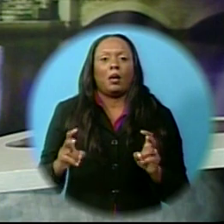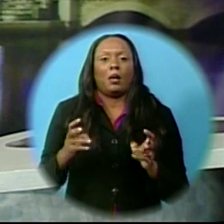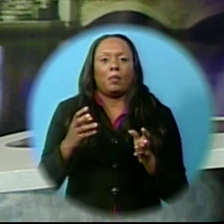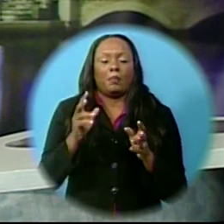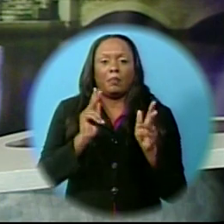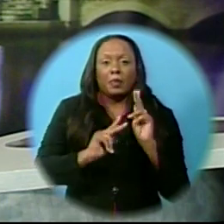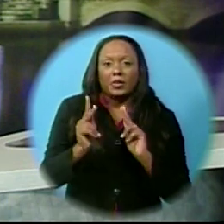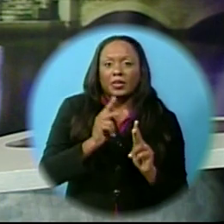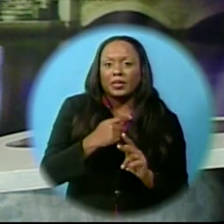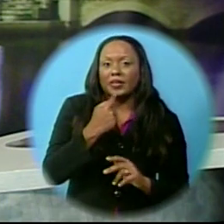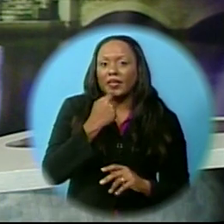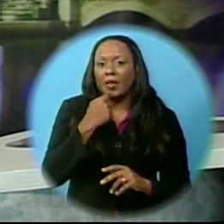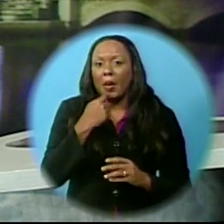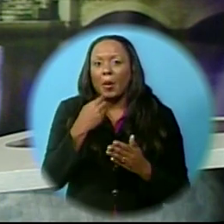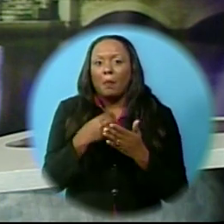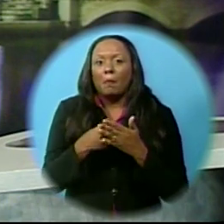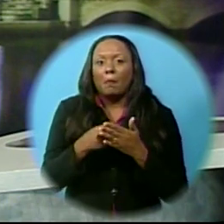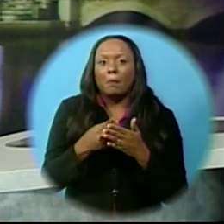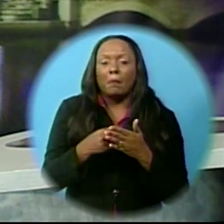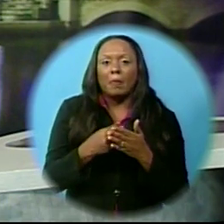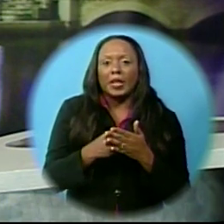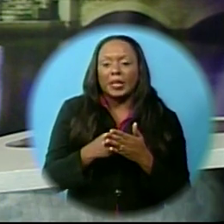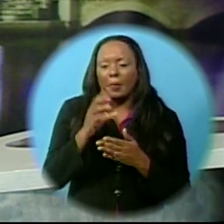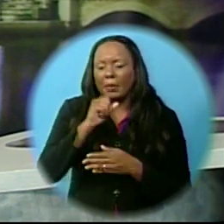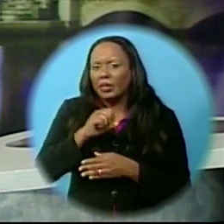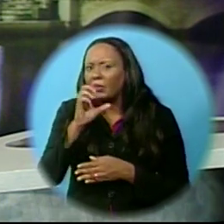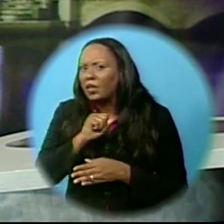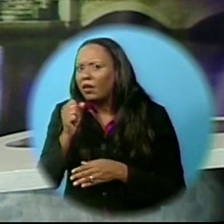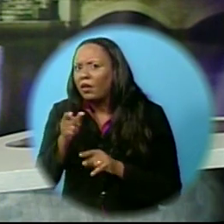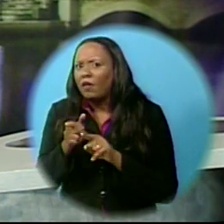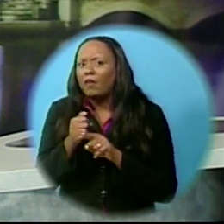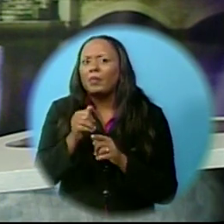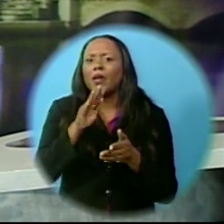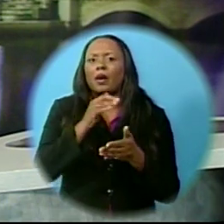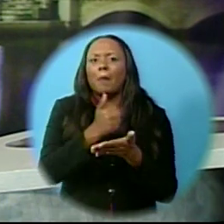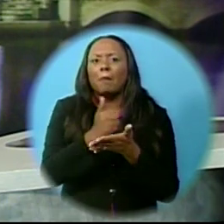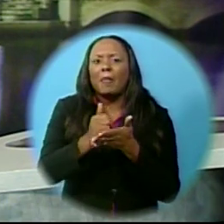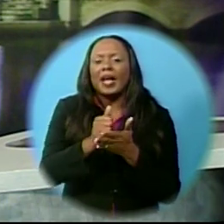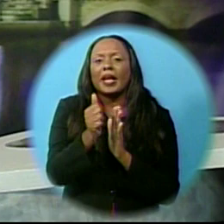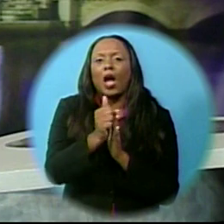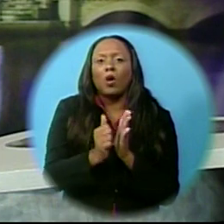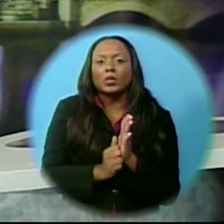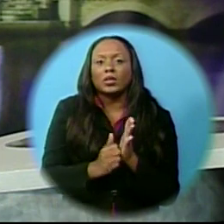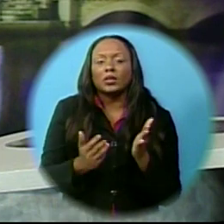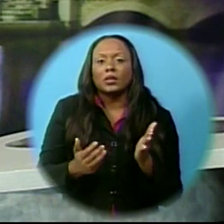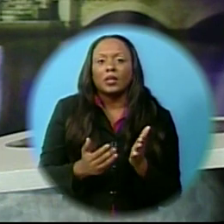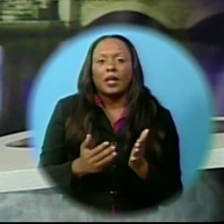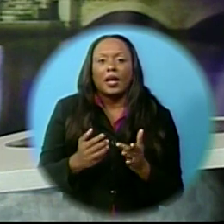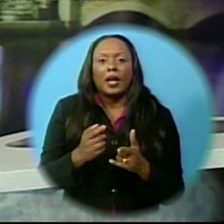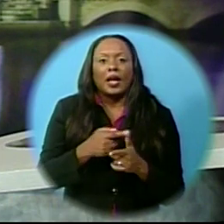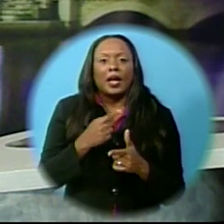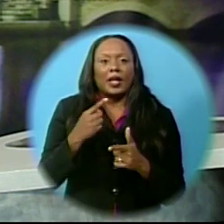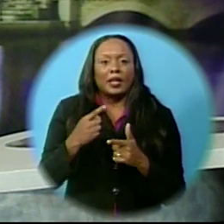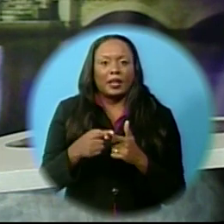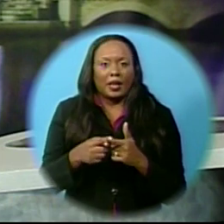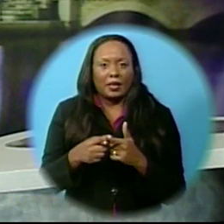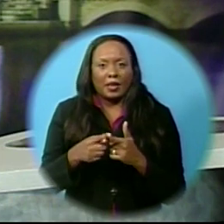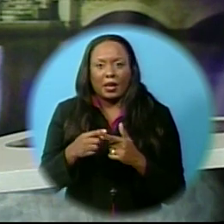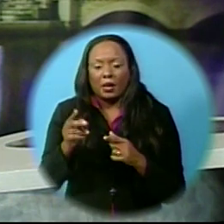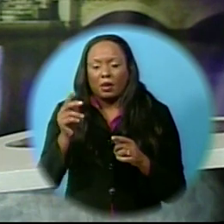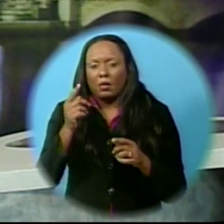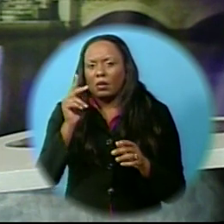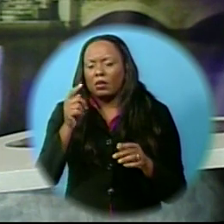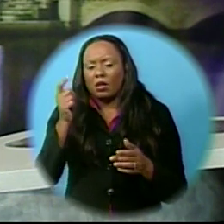people who say they've noticed money missing from their bank accounts and further checks revealed that the money was debited from the